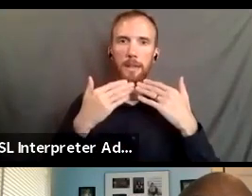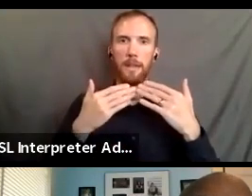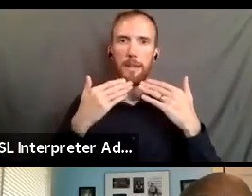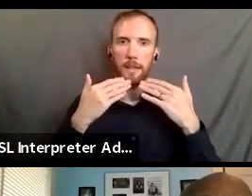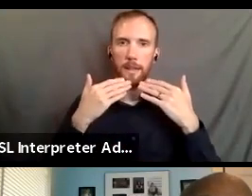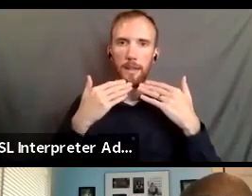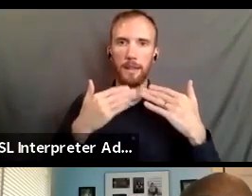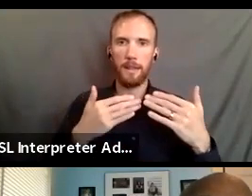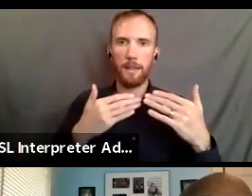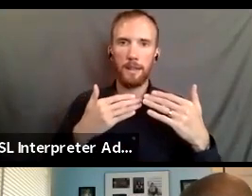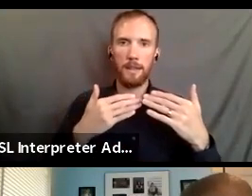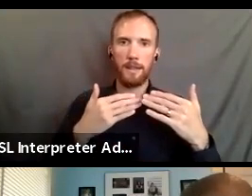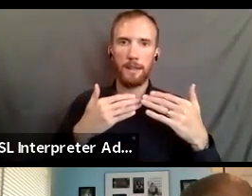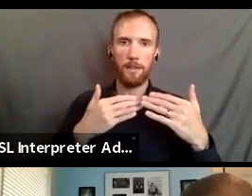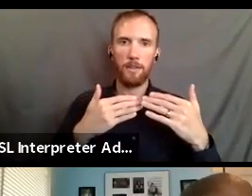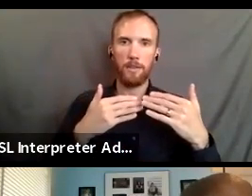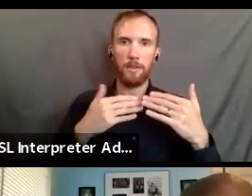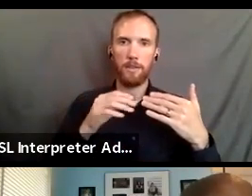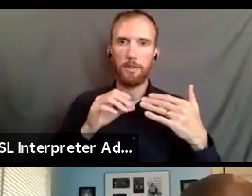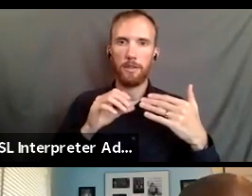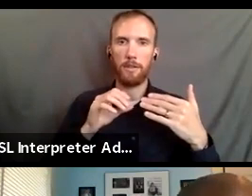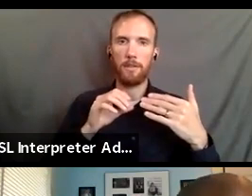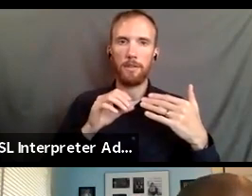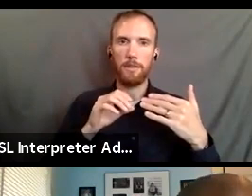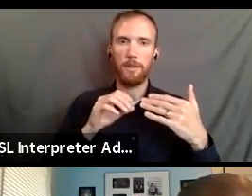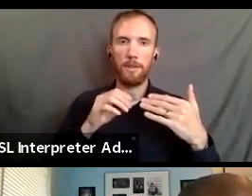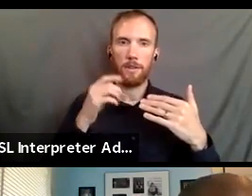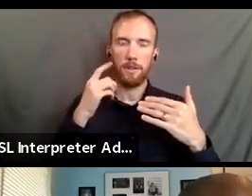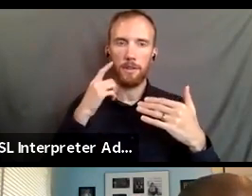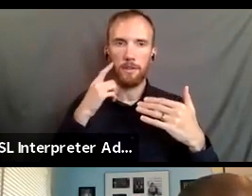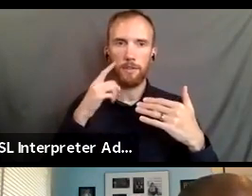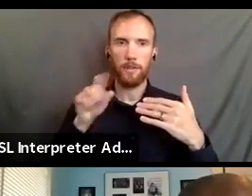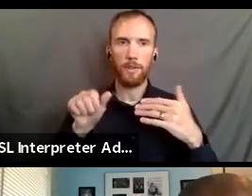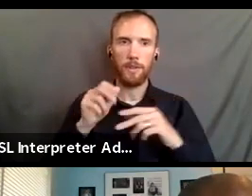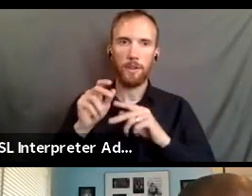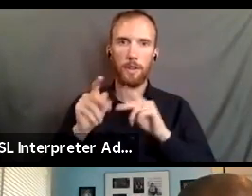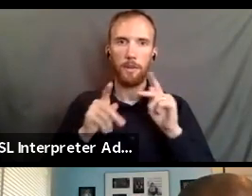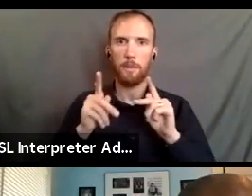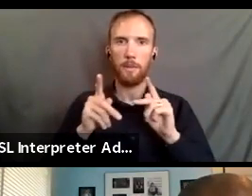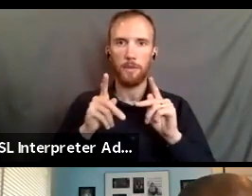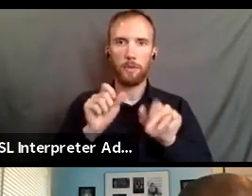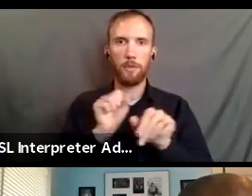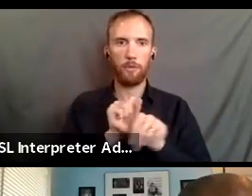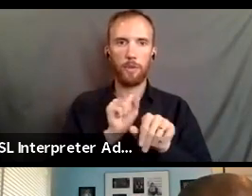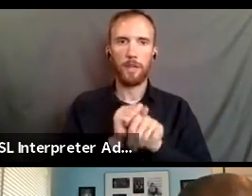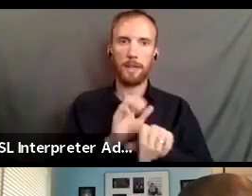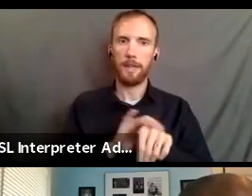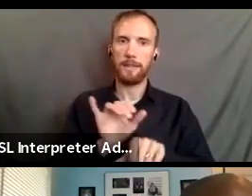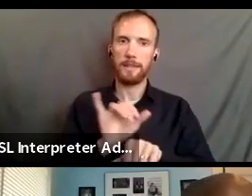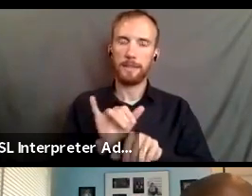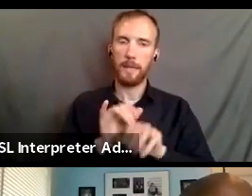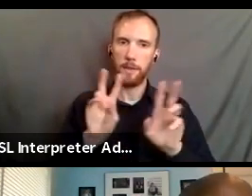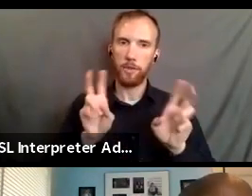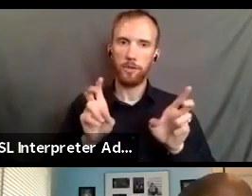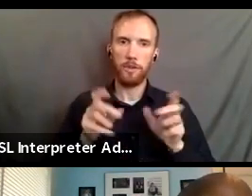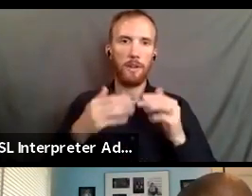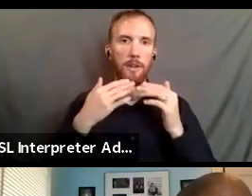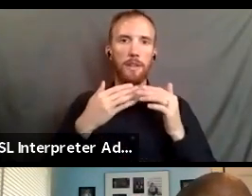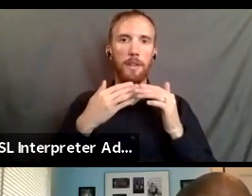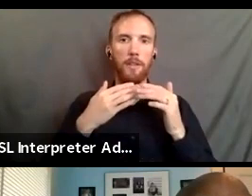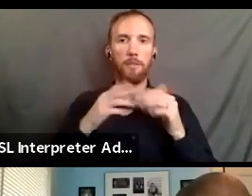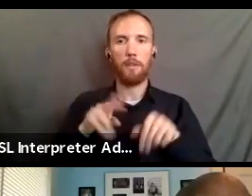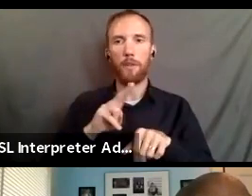for the amount of time that he also spent on that issue uh and of course all of you um i think